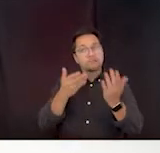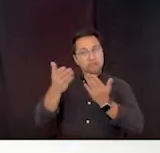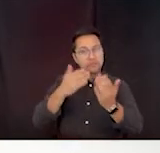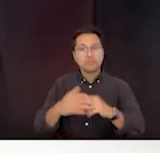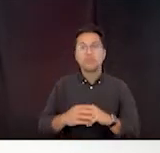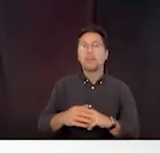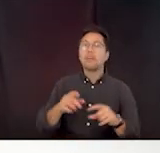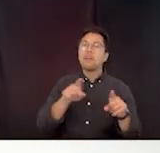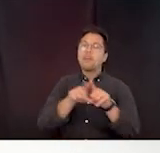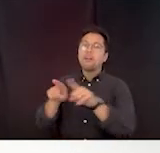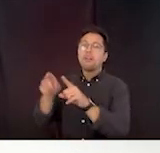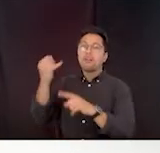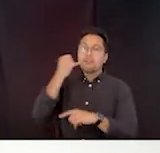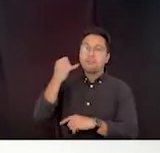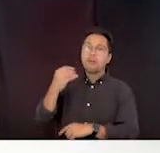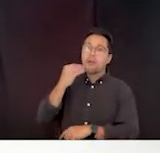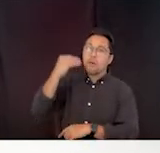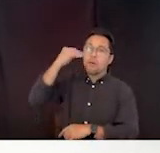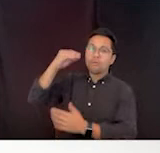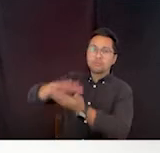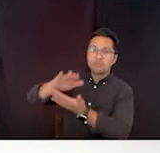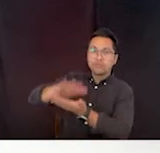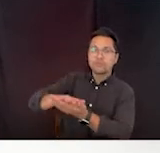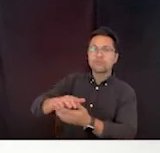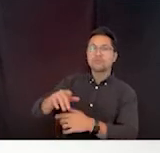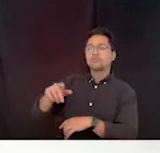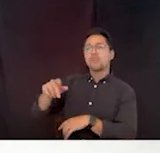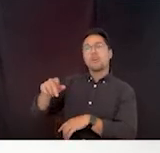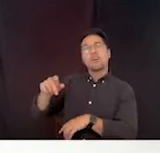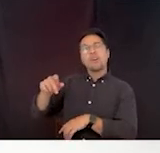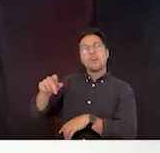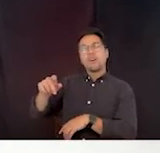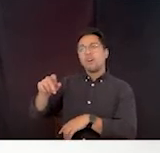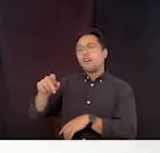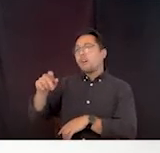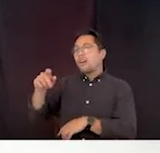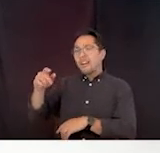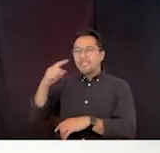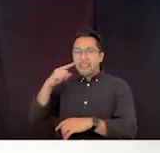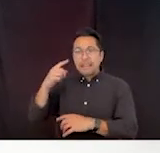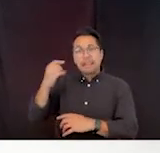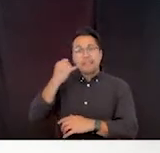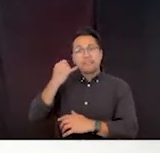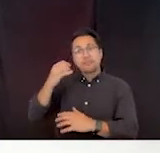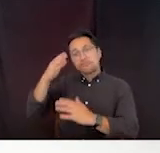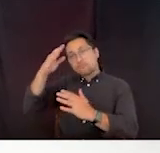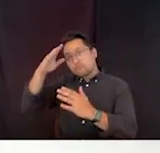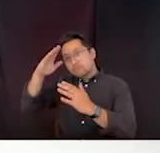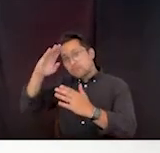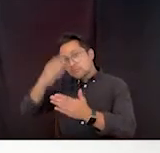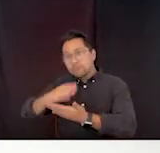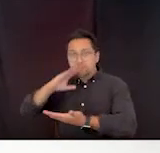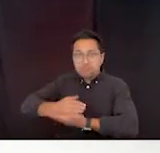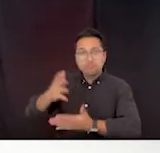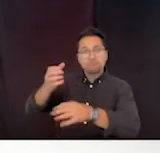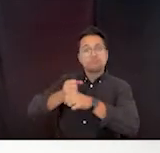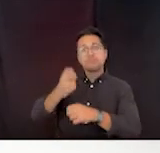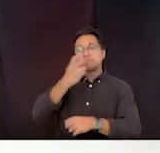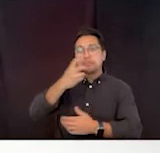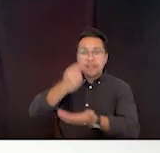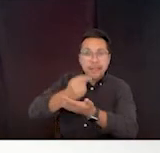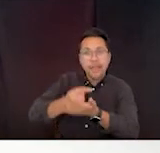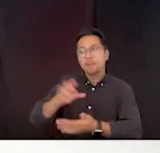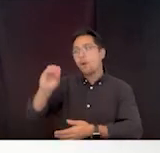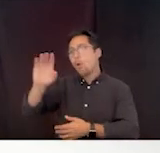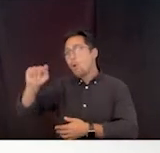obligated to provide those services. So if your child was going to be receiving speech therapy or occupational therapy in the public school setting, and you choose to homeschool